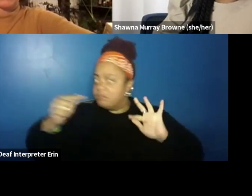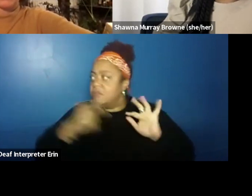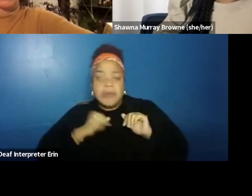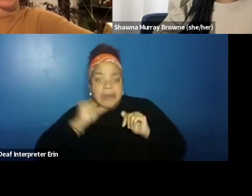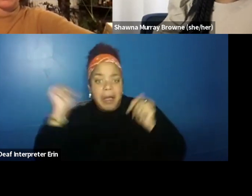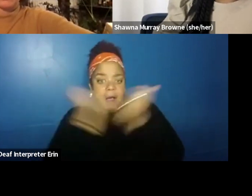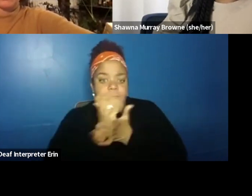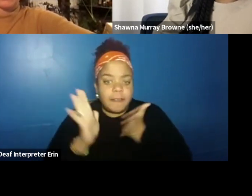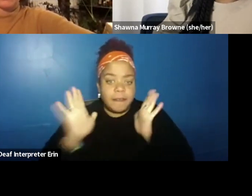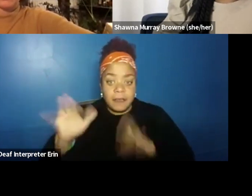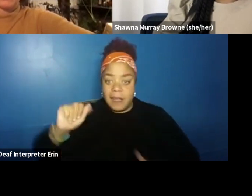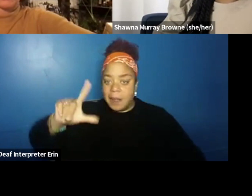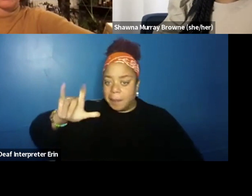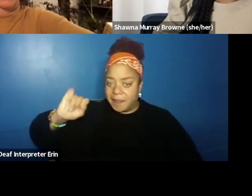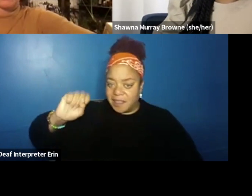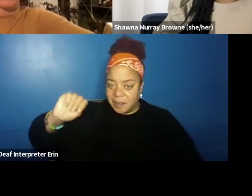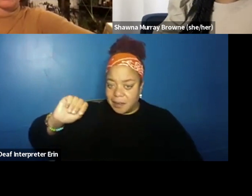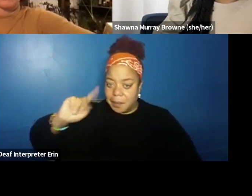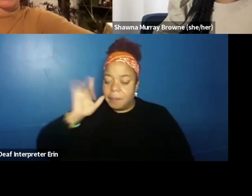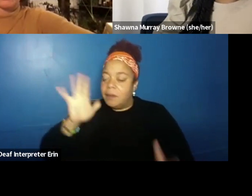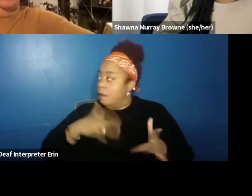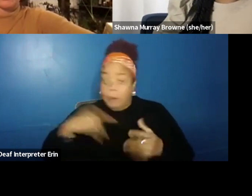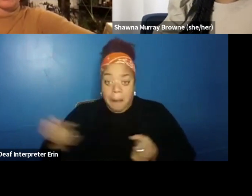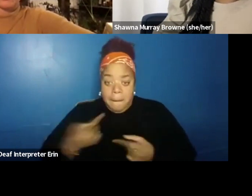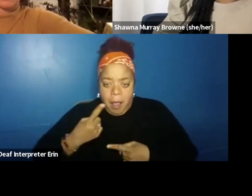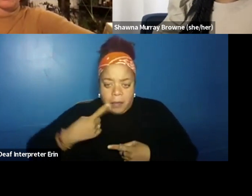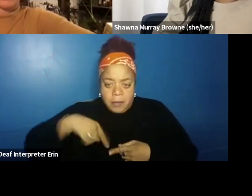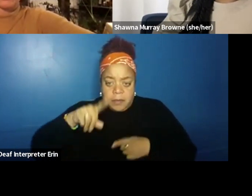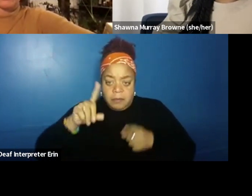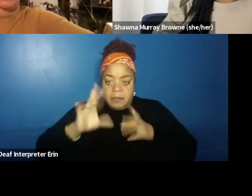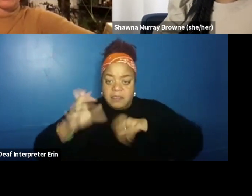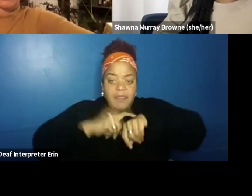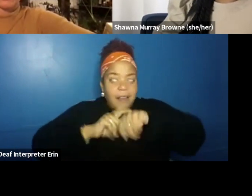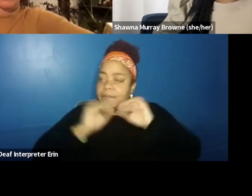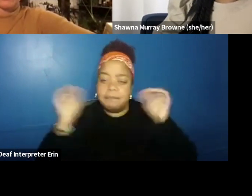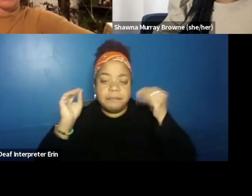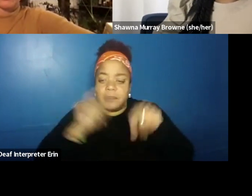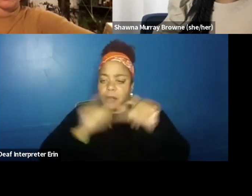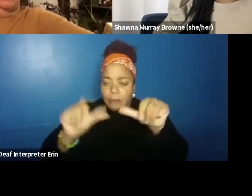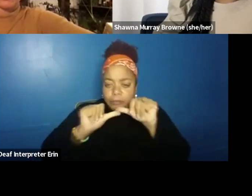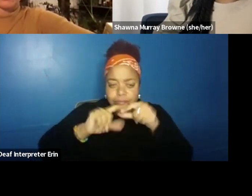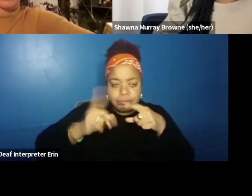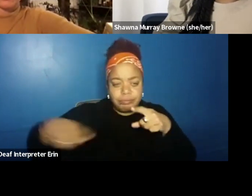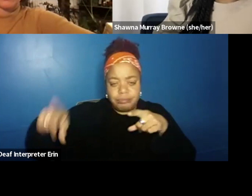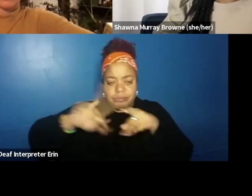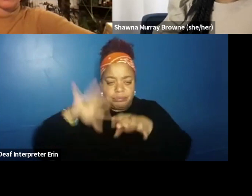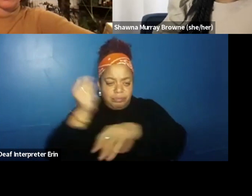haunting chorus: ain't I a woman? I am man. Black lives matter.